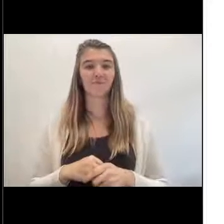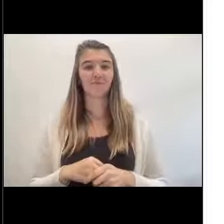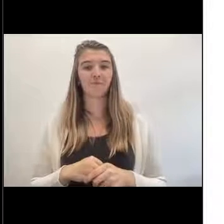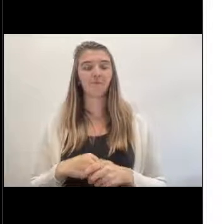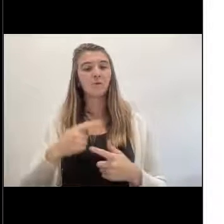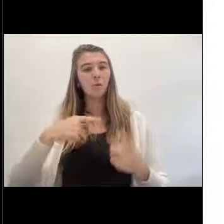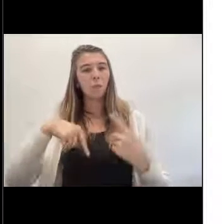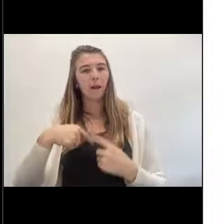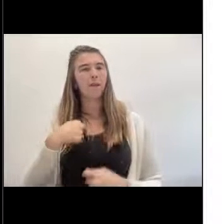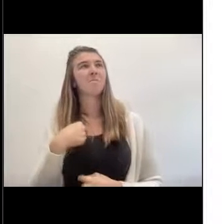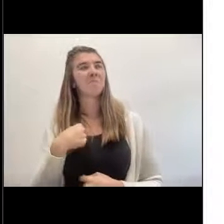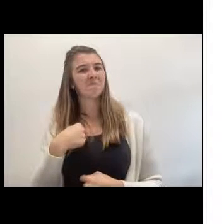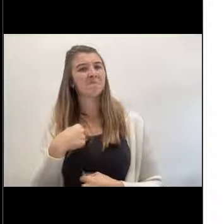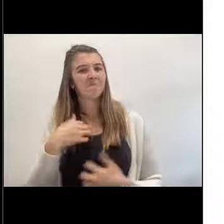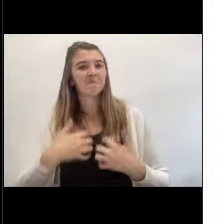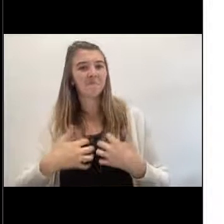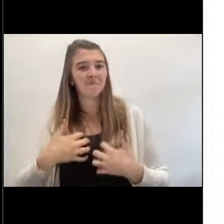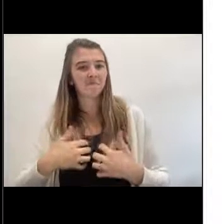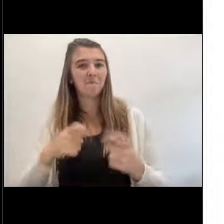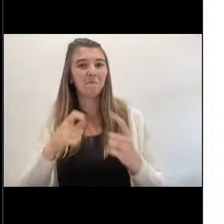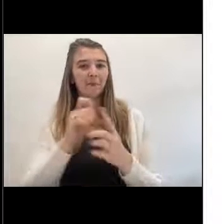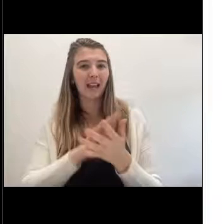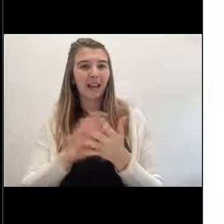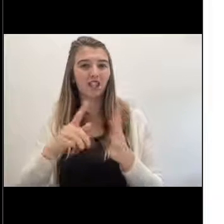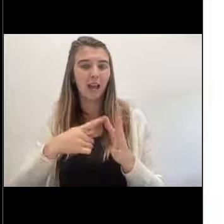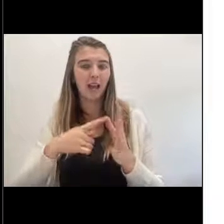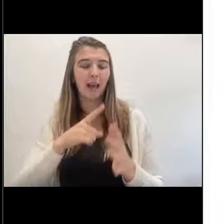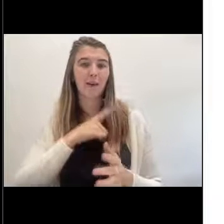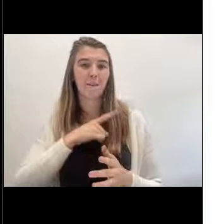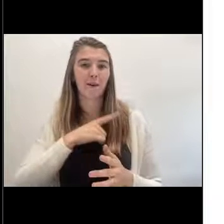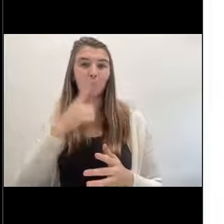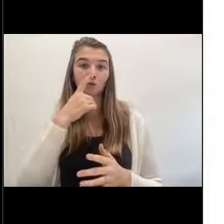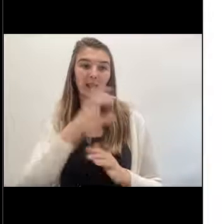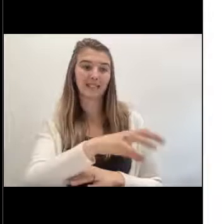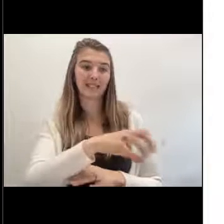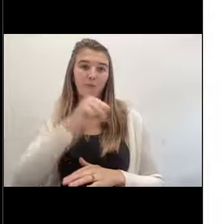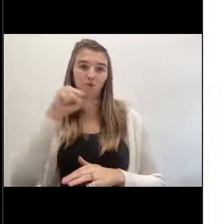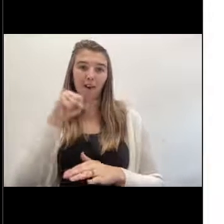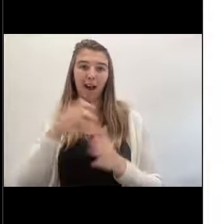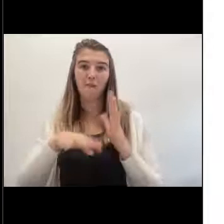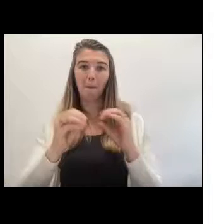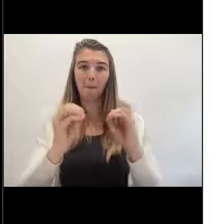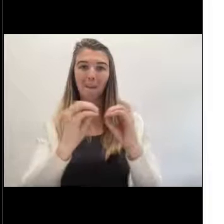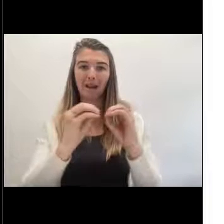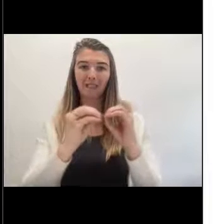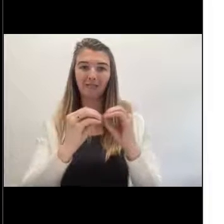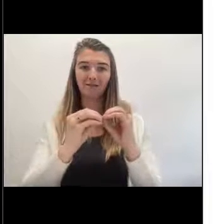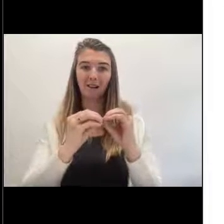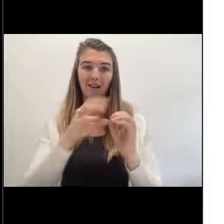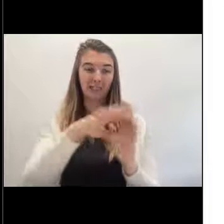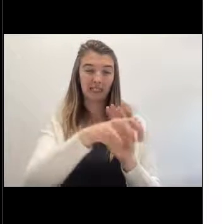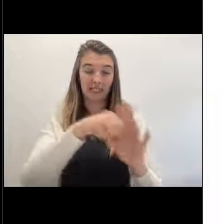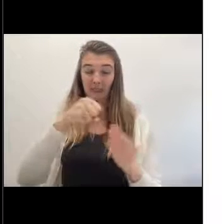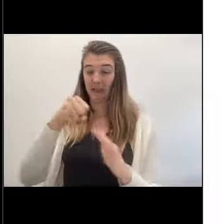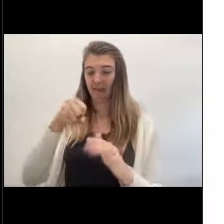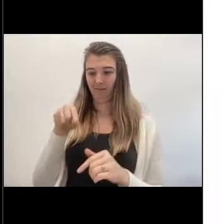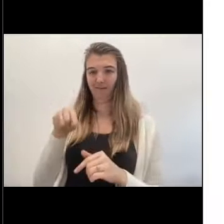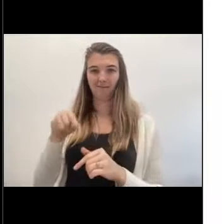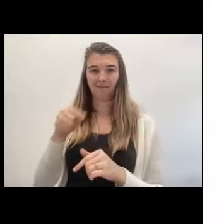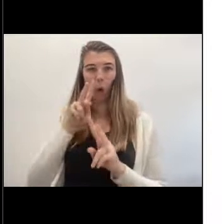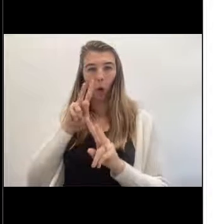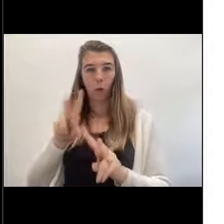they're elastomeric and thermoplastic. So when we extract them from bacteria, you get something that looks like plastic. They're also biocompatible,